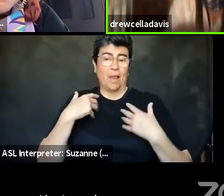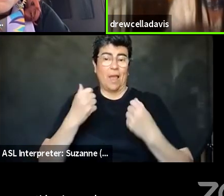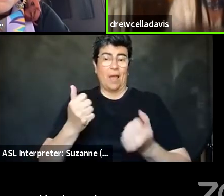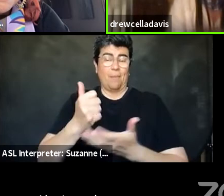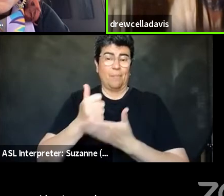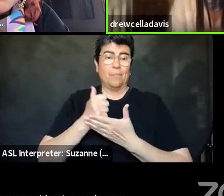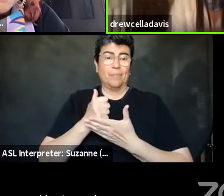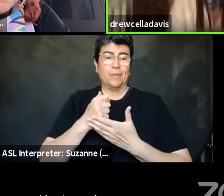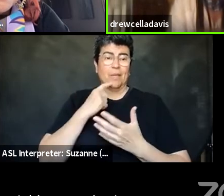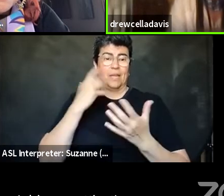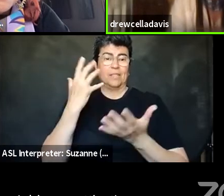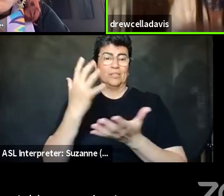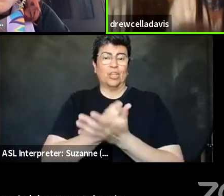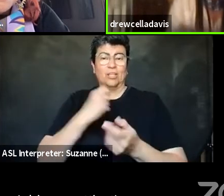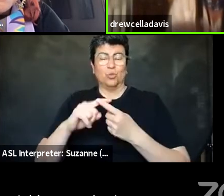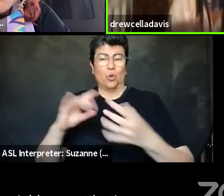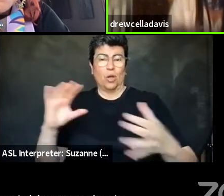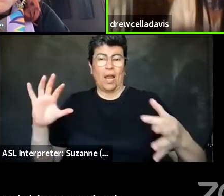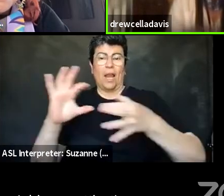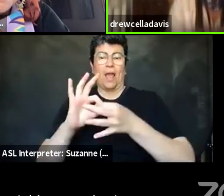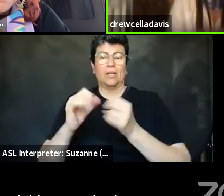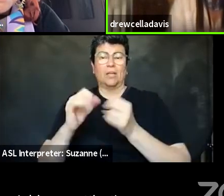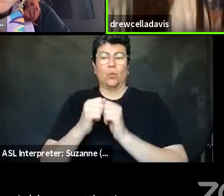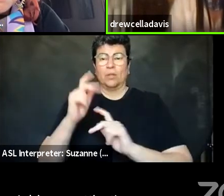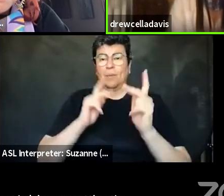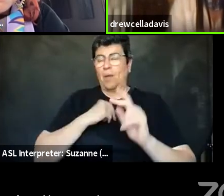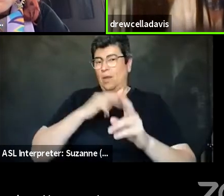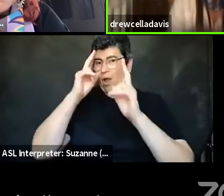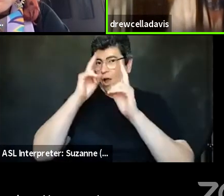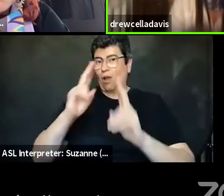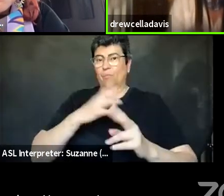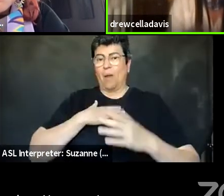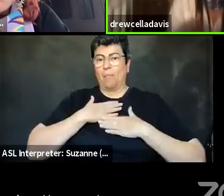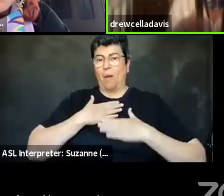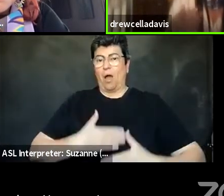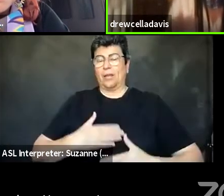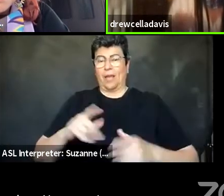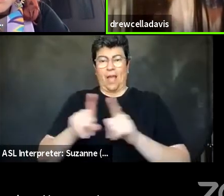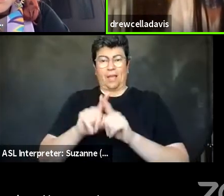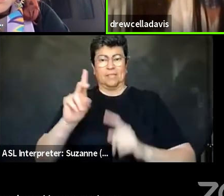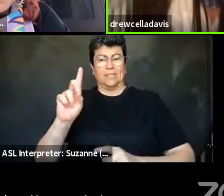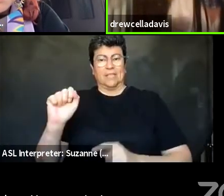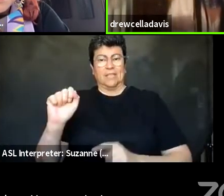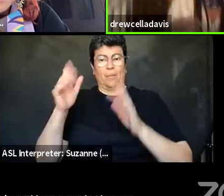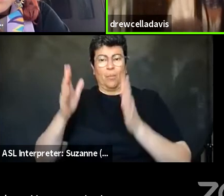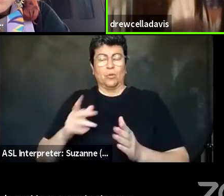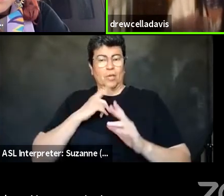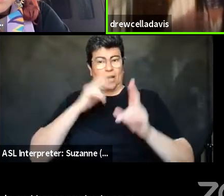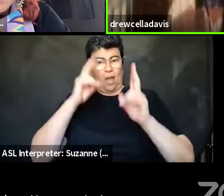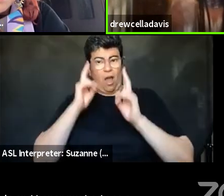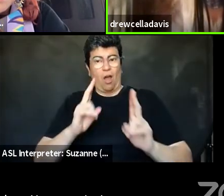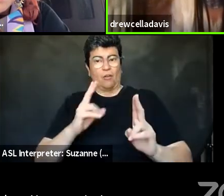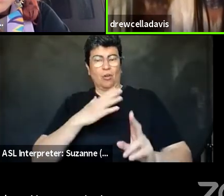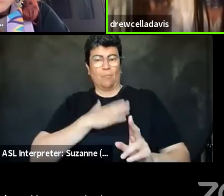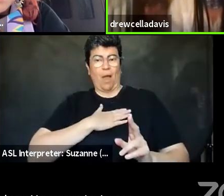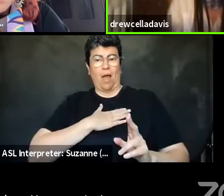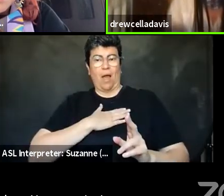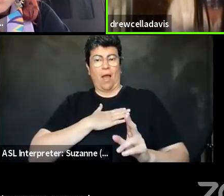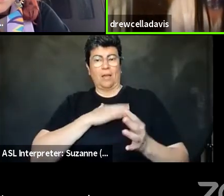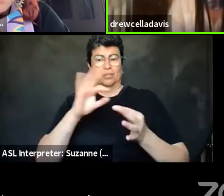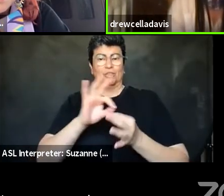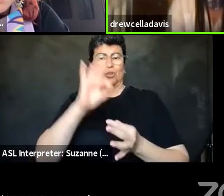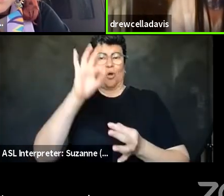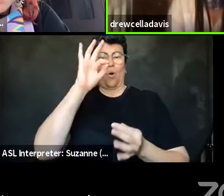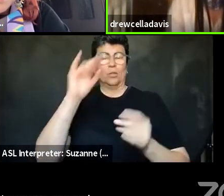getting the chance to connect with people and honor my body as a disabled person and honor my my souls